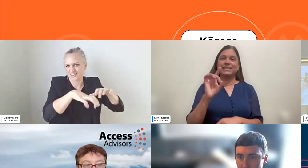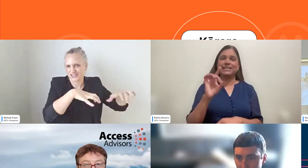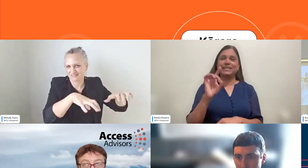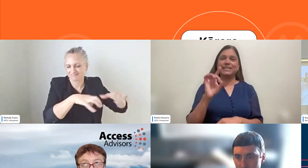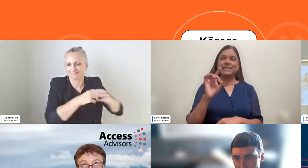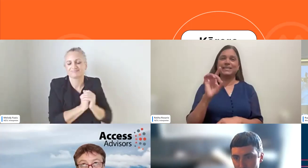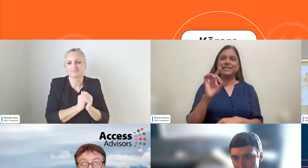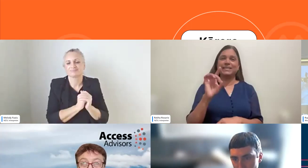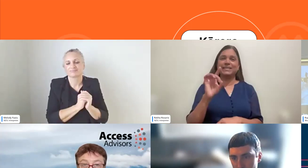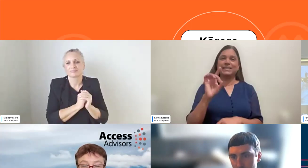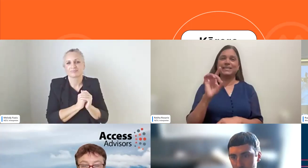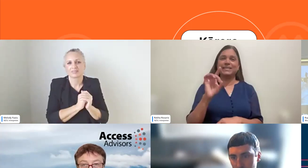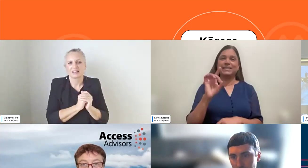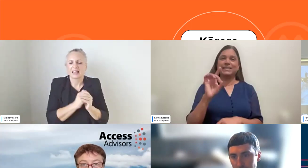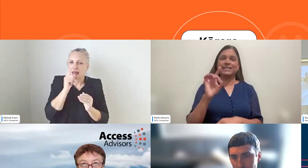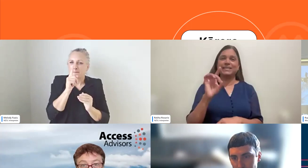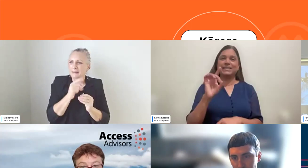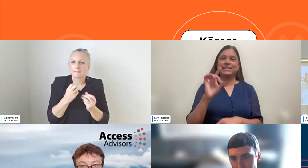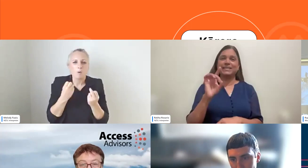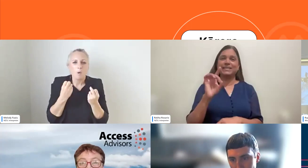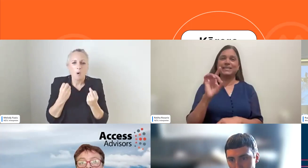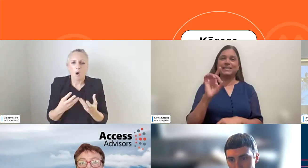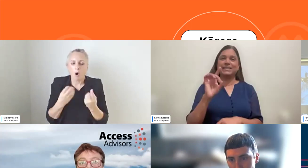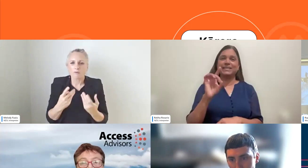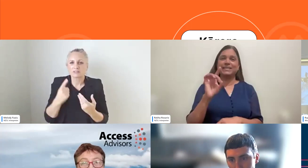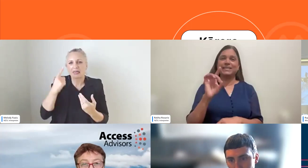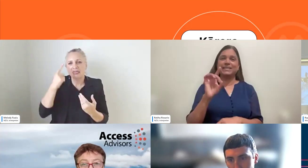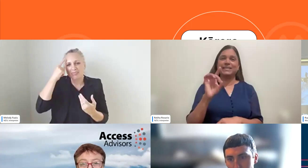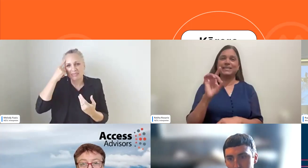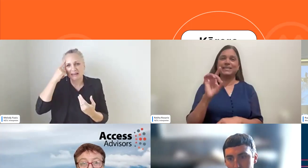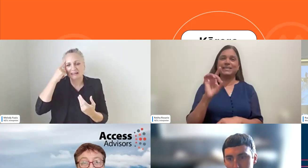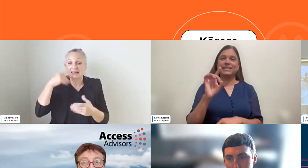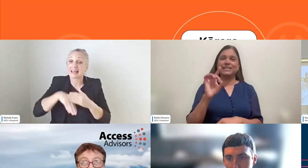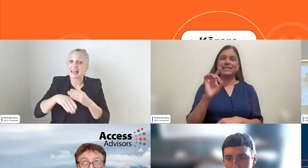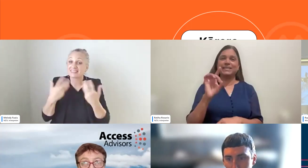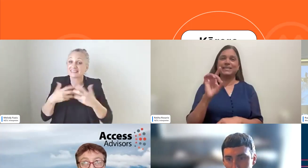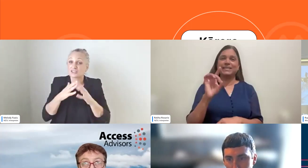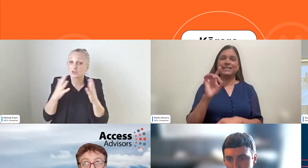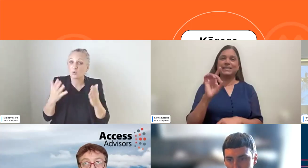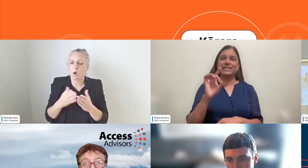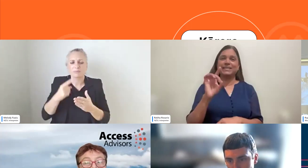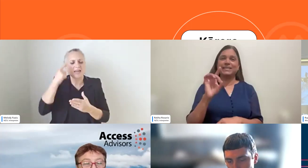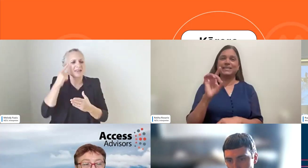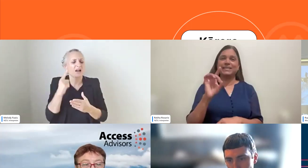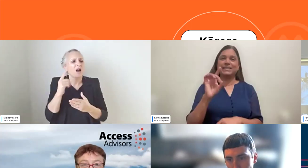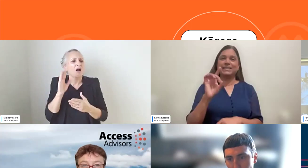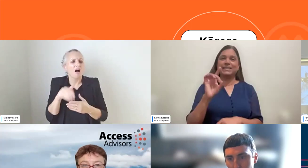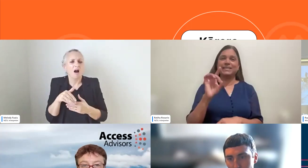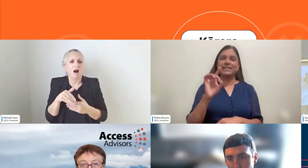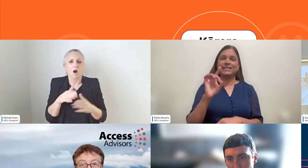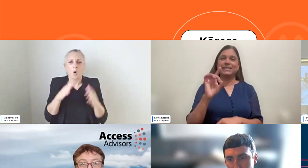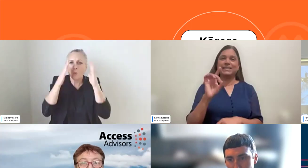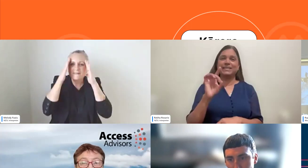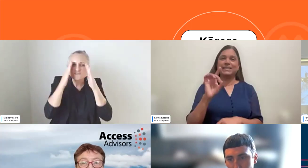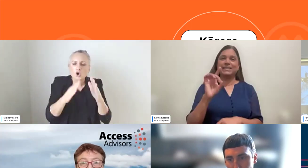people just think, often in the tech world, we quite often focus in on people who are